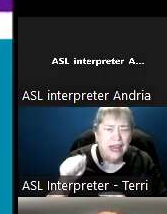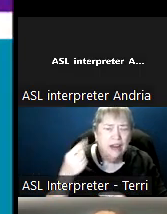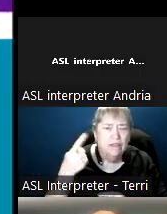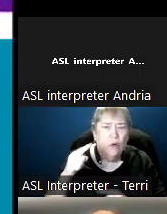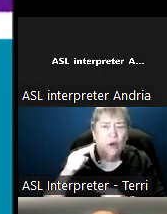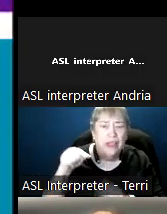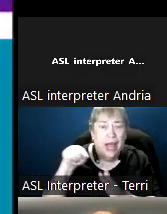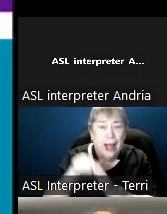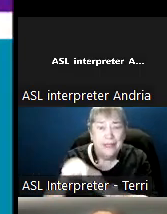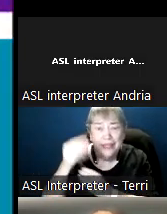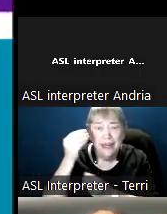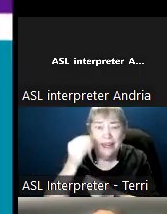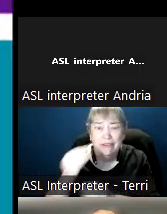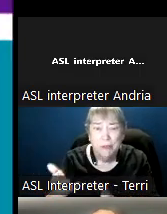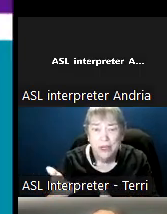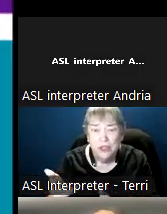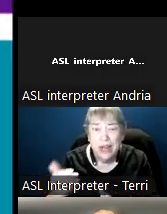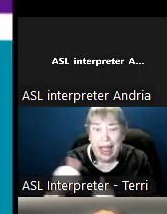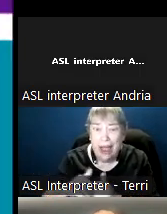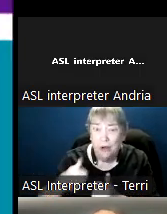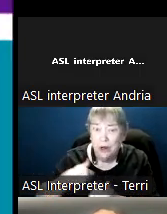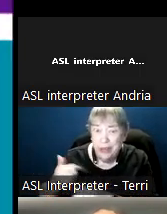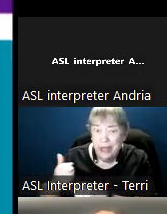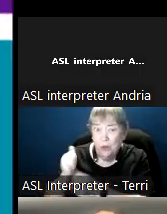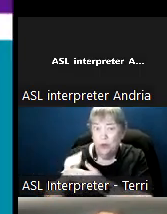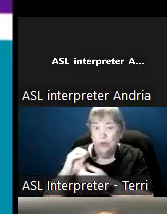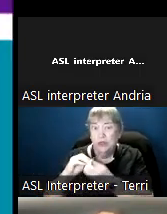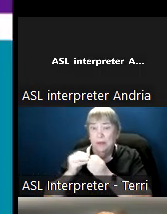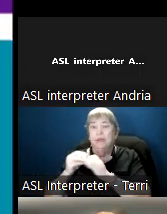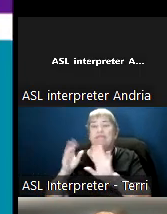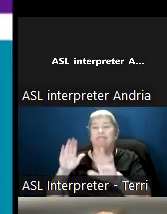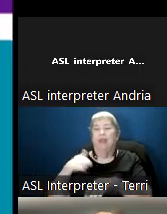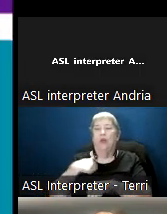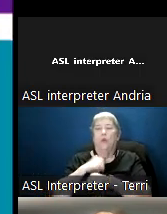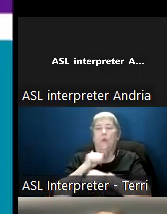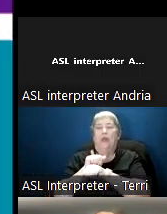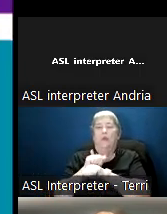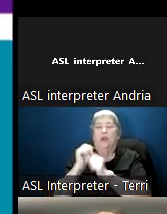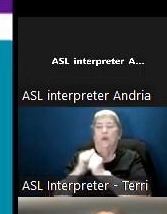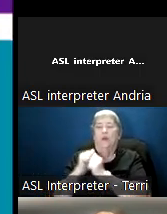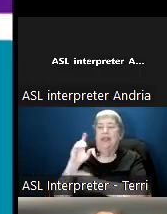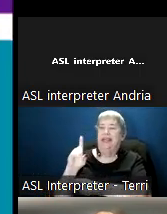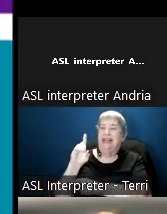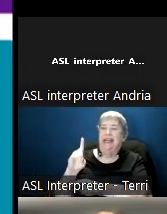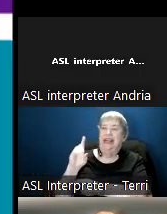We at the network collect that data. We work with DVFRTs, the domestic